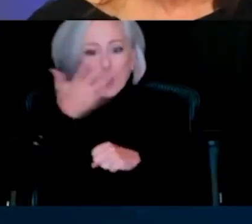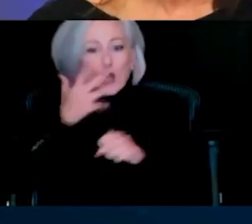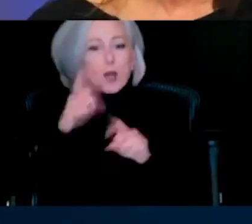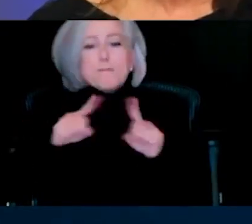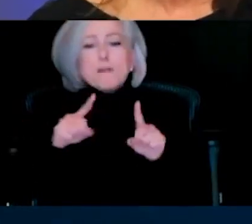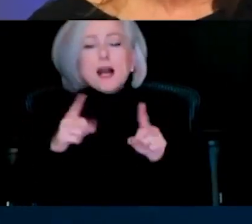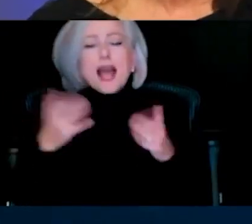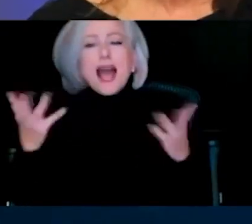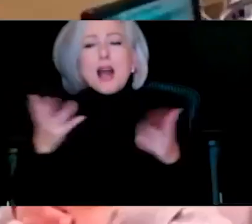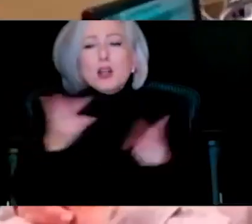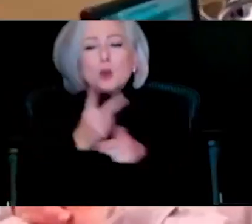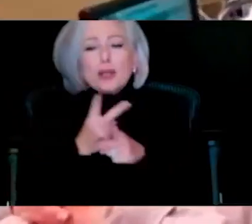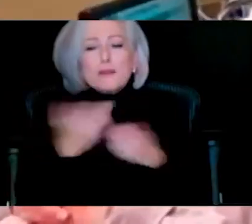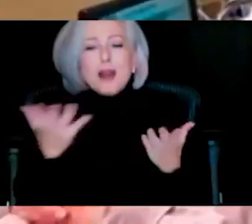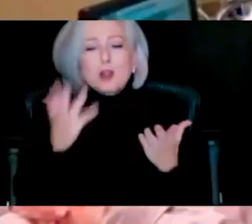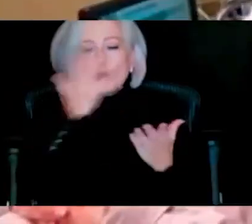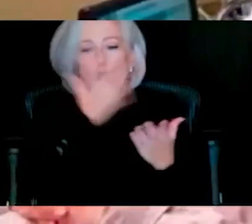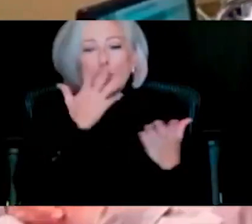advice to someone?